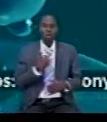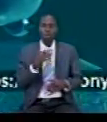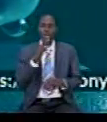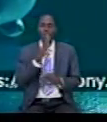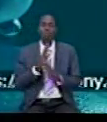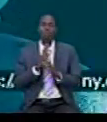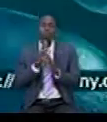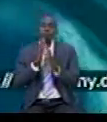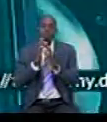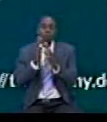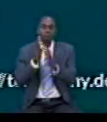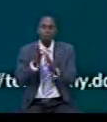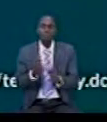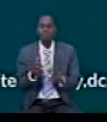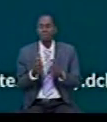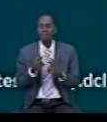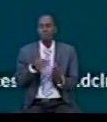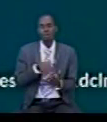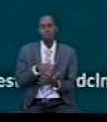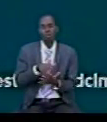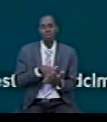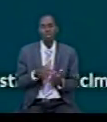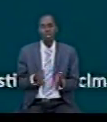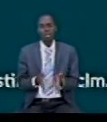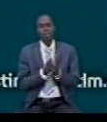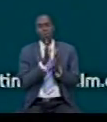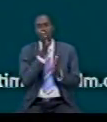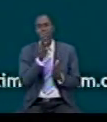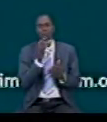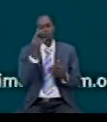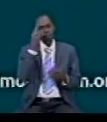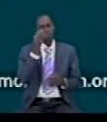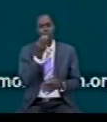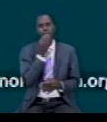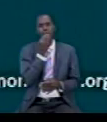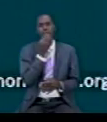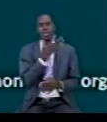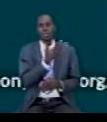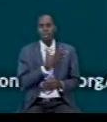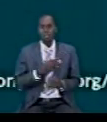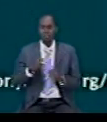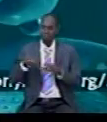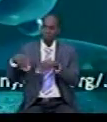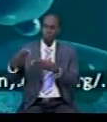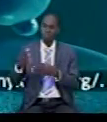weak asked her mother that she wanted to eat. And according to her, she gave her